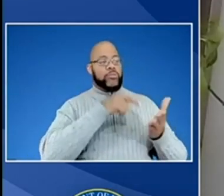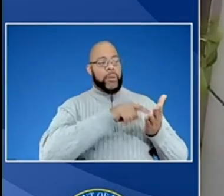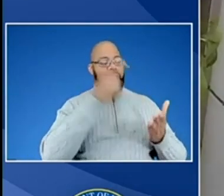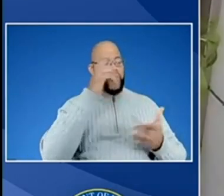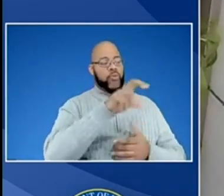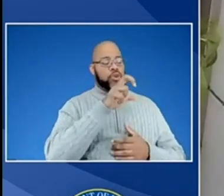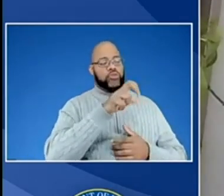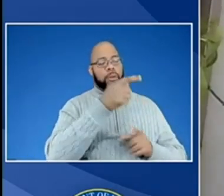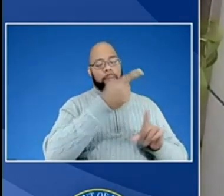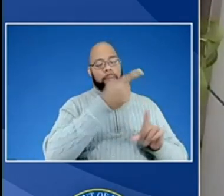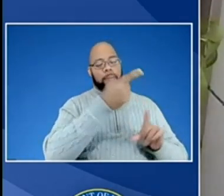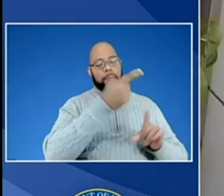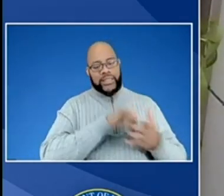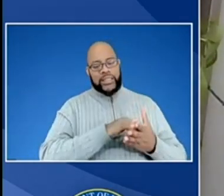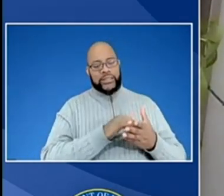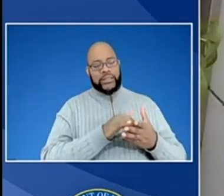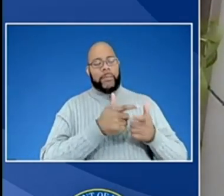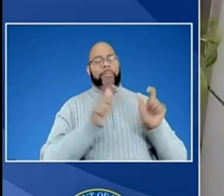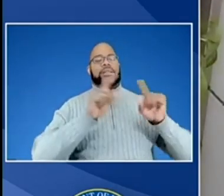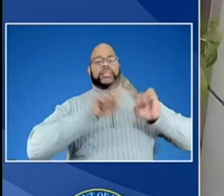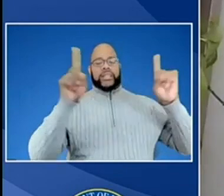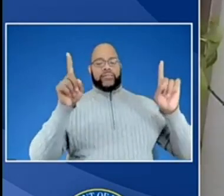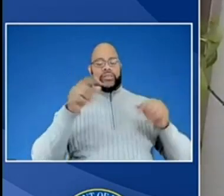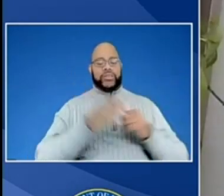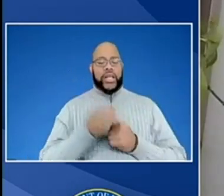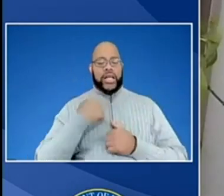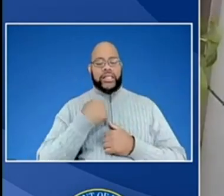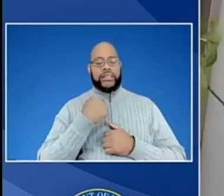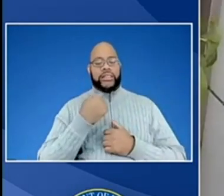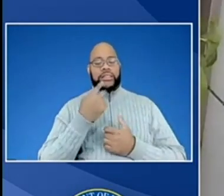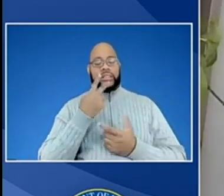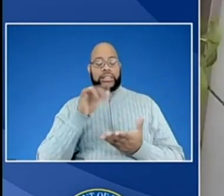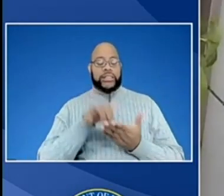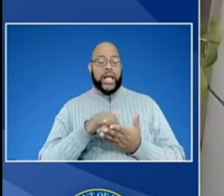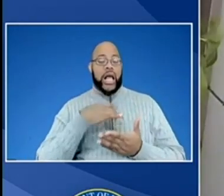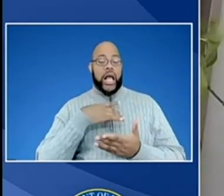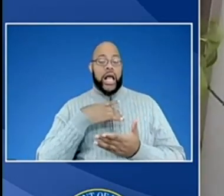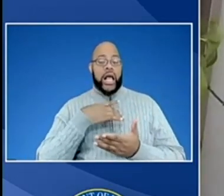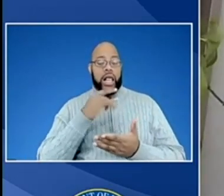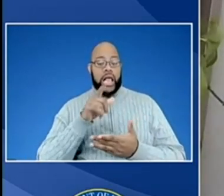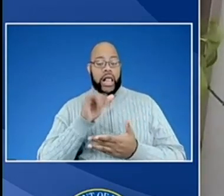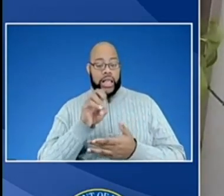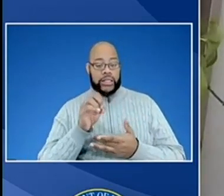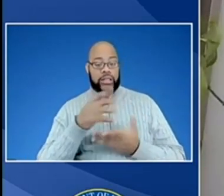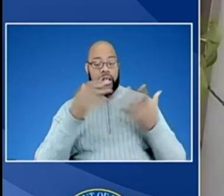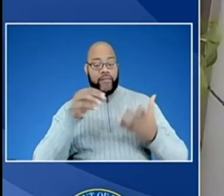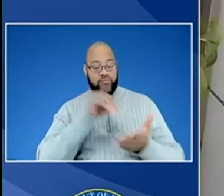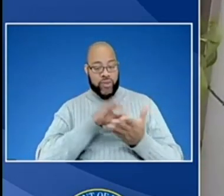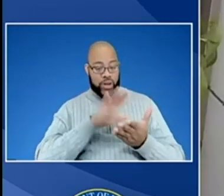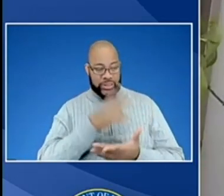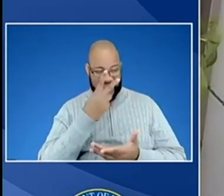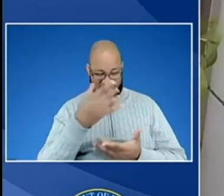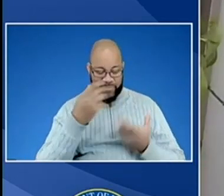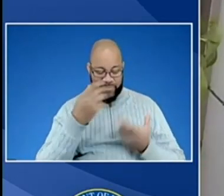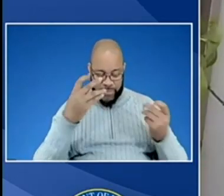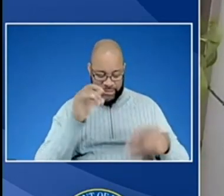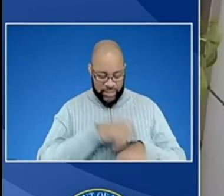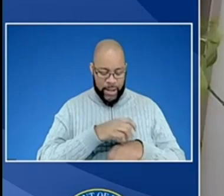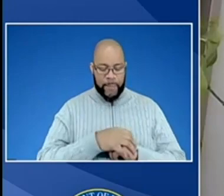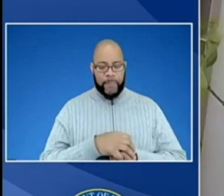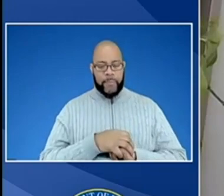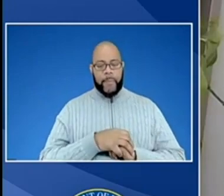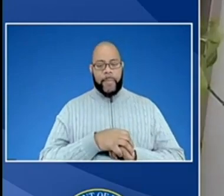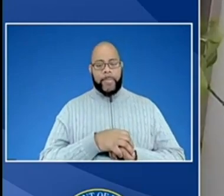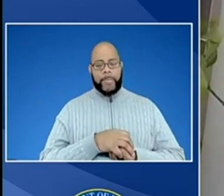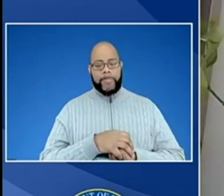300 months. That's a tremendous difference. I have seen, a lot of records that would